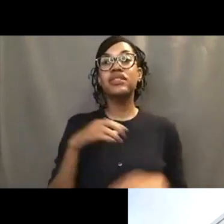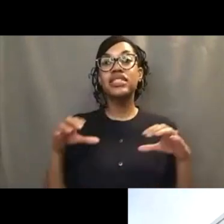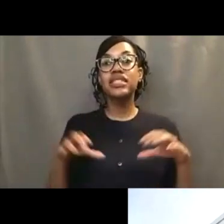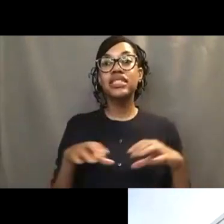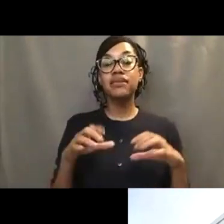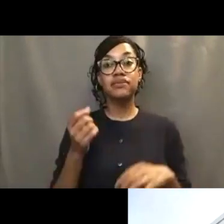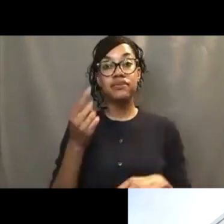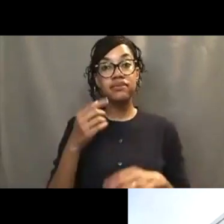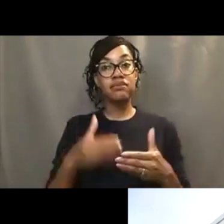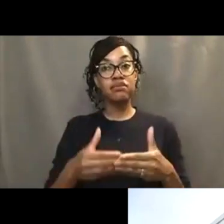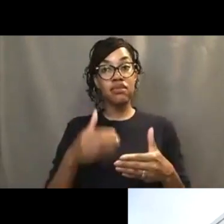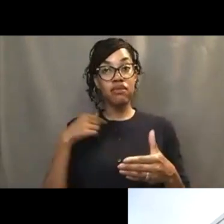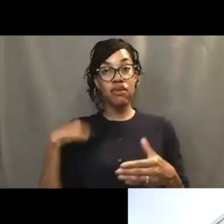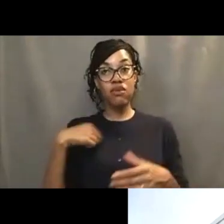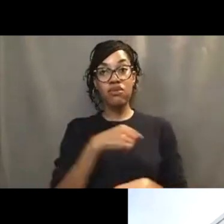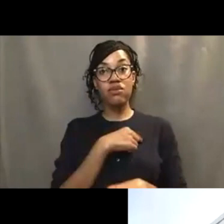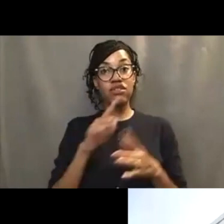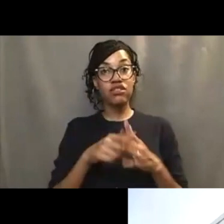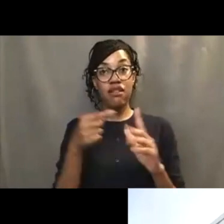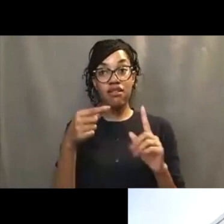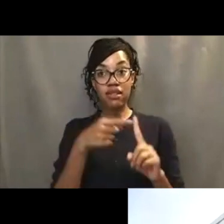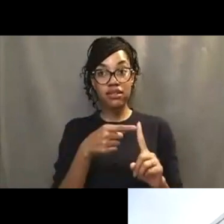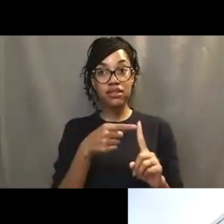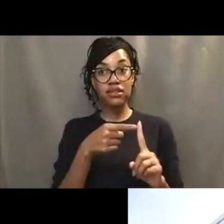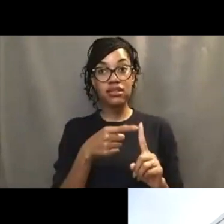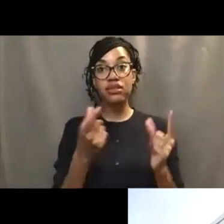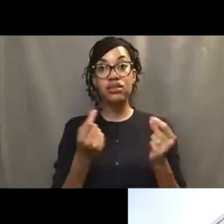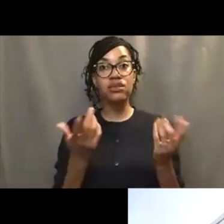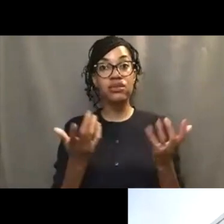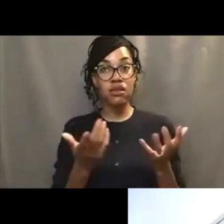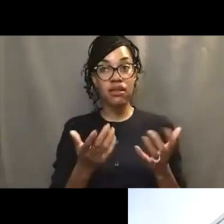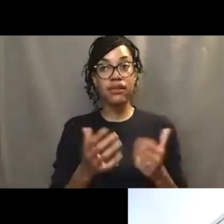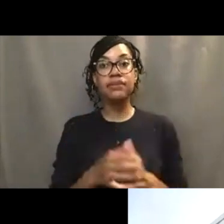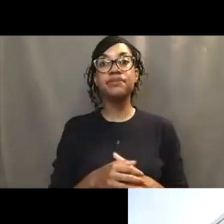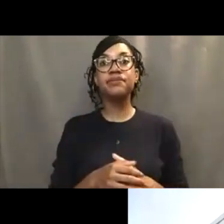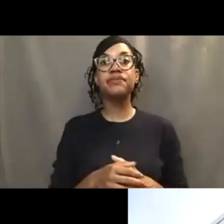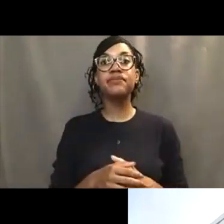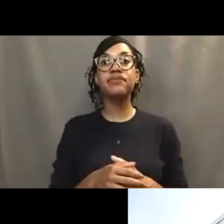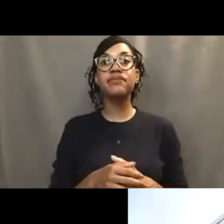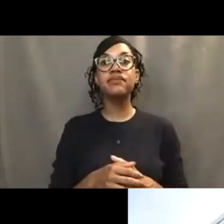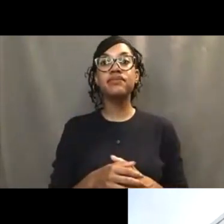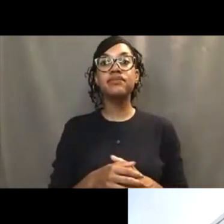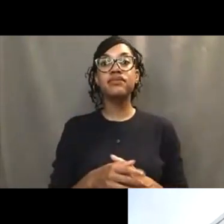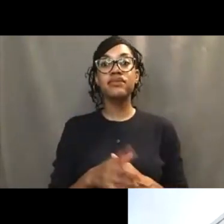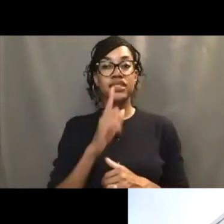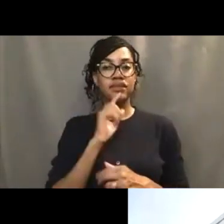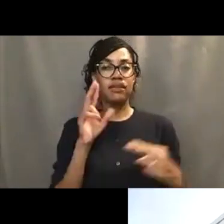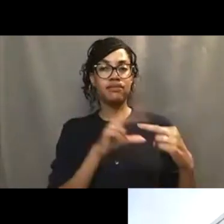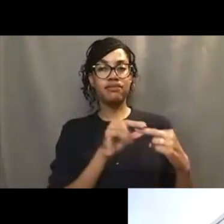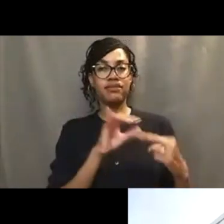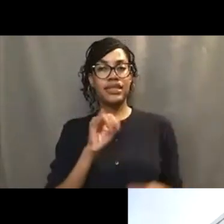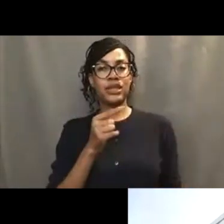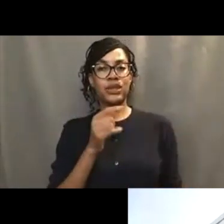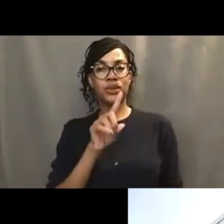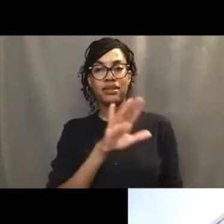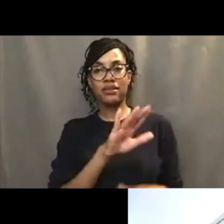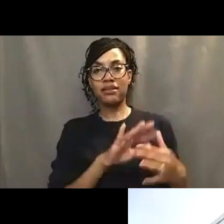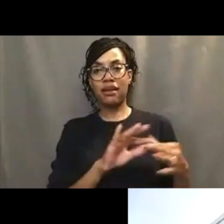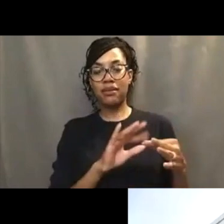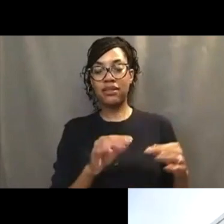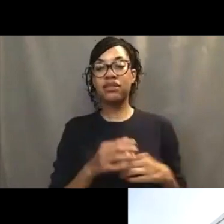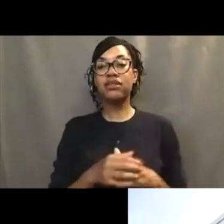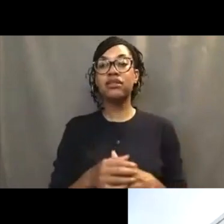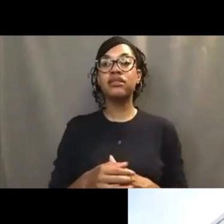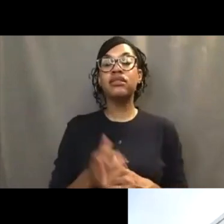even started this was just to piggyback on what Ingrid said, we really